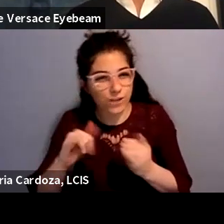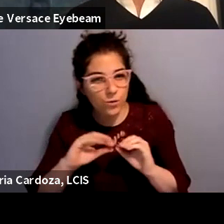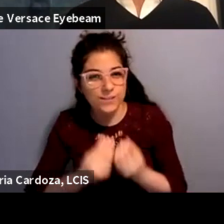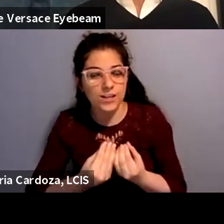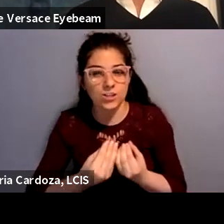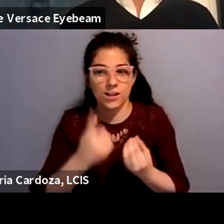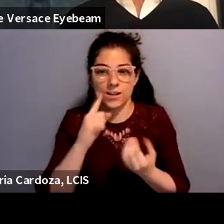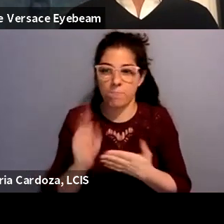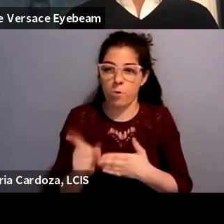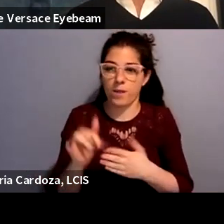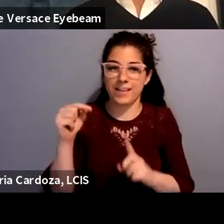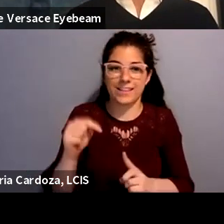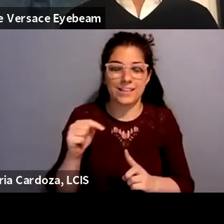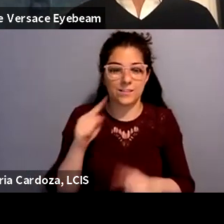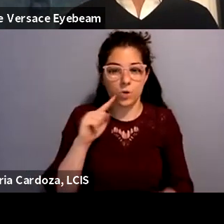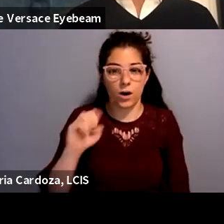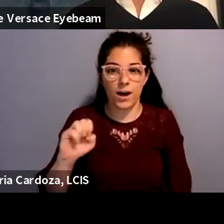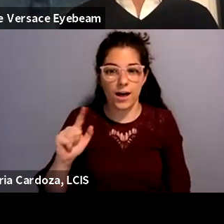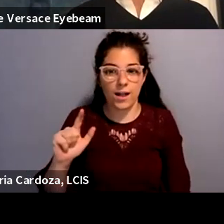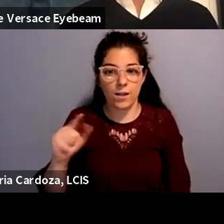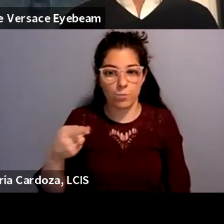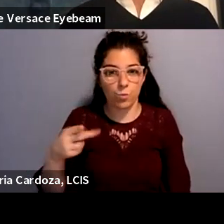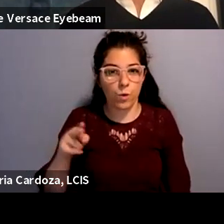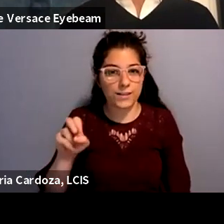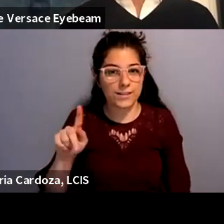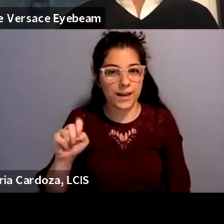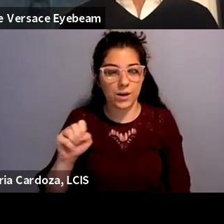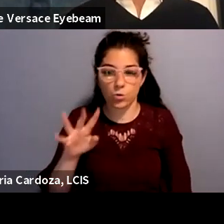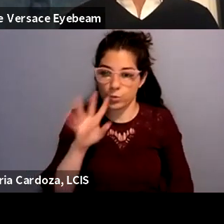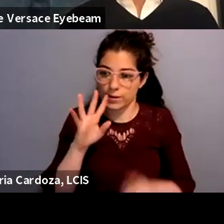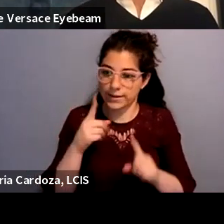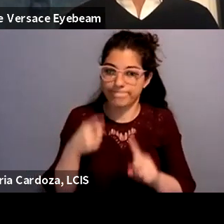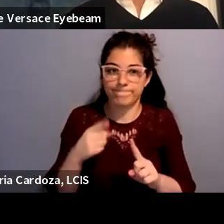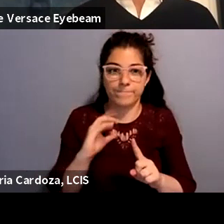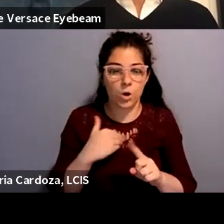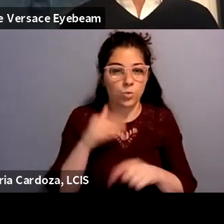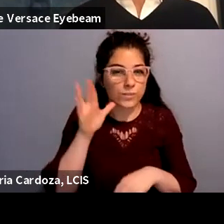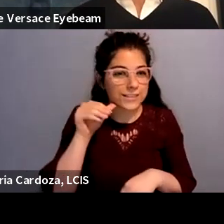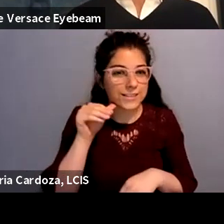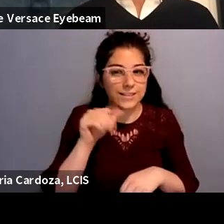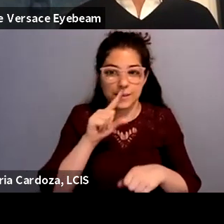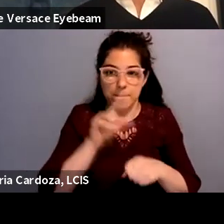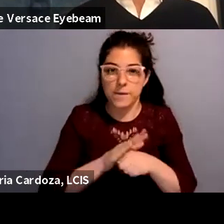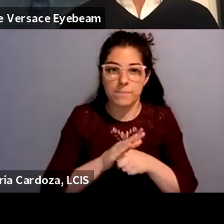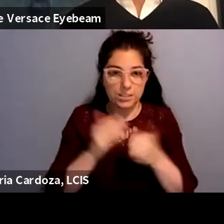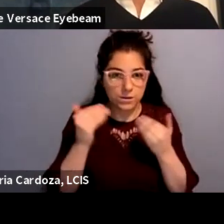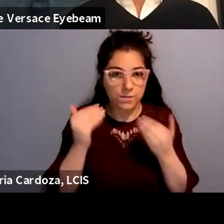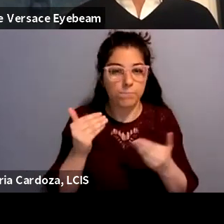think a moment like this for El Puente really speaks to our resilience and our commitment to moving forward and